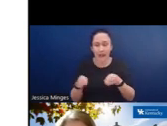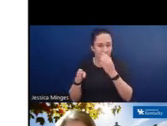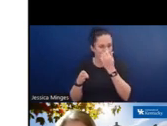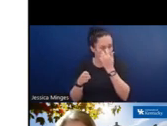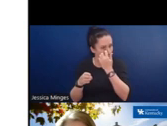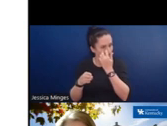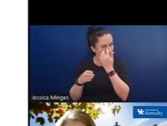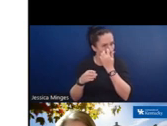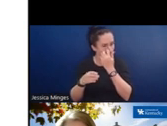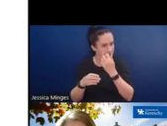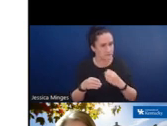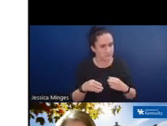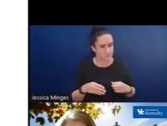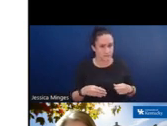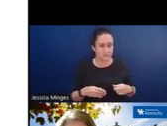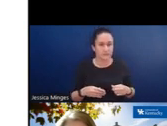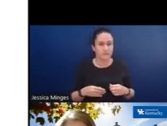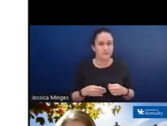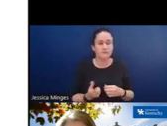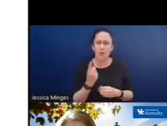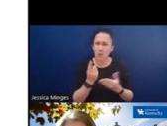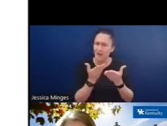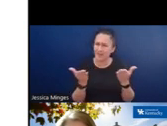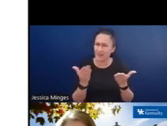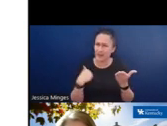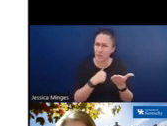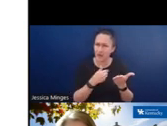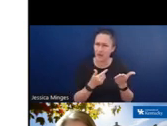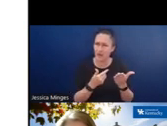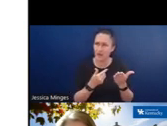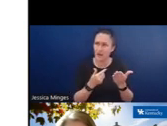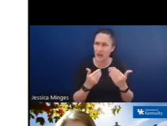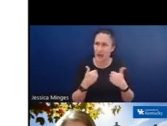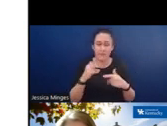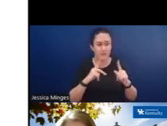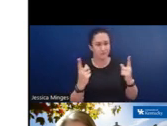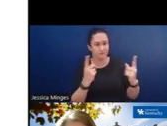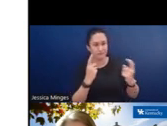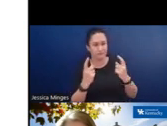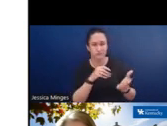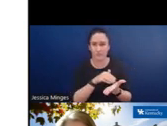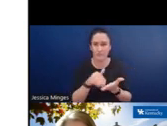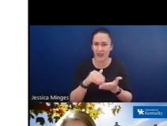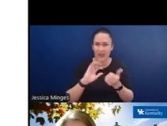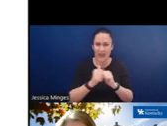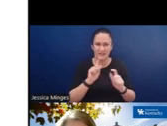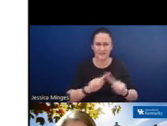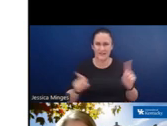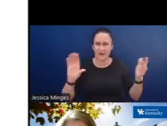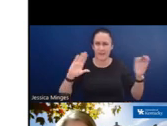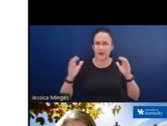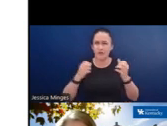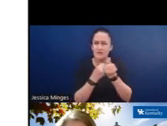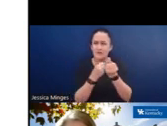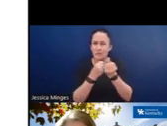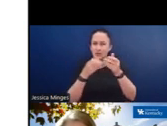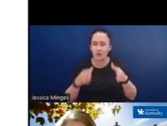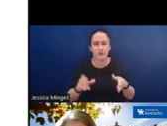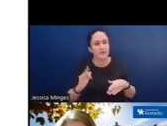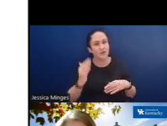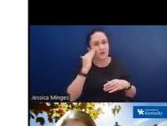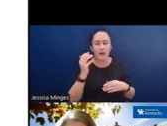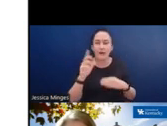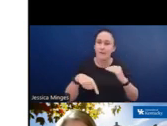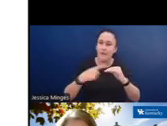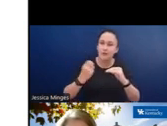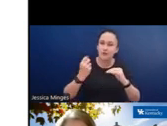question that you do get asked a lot is, how is this different from a sponsor? So if anyone is familiar with a 12-step